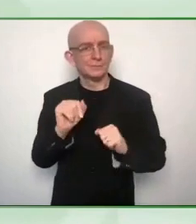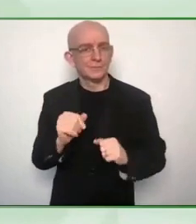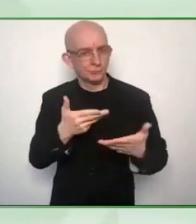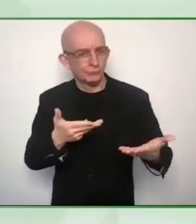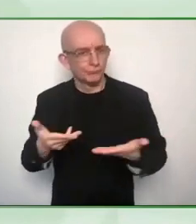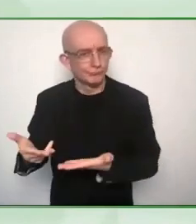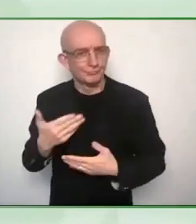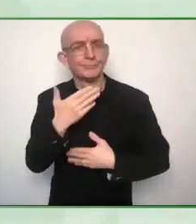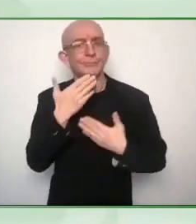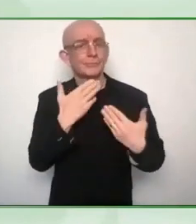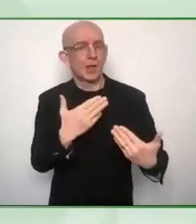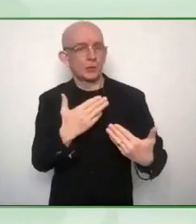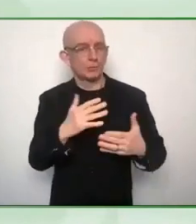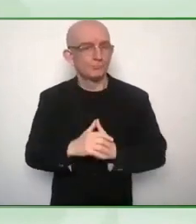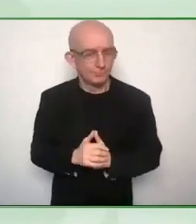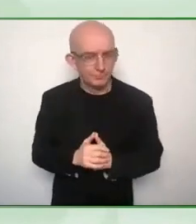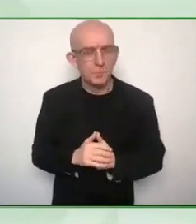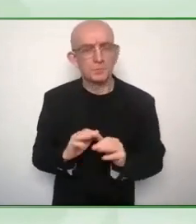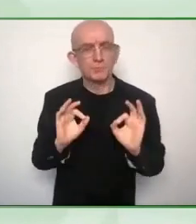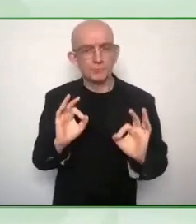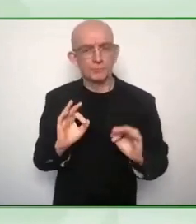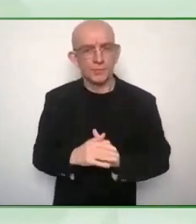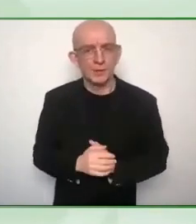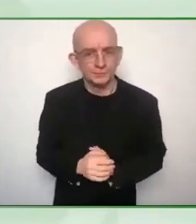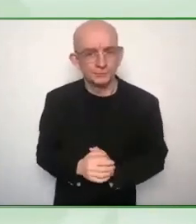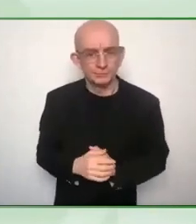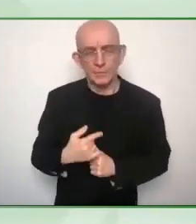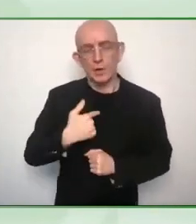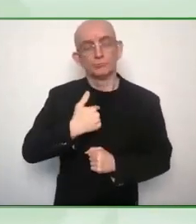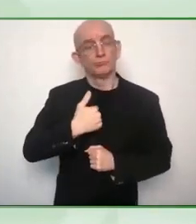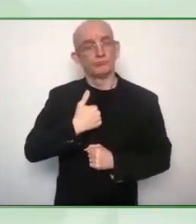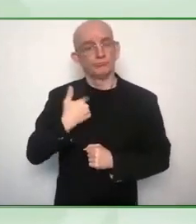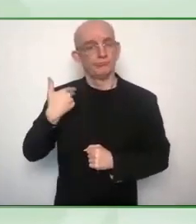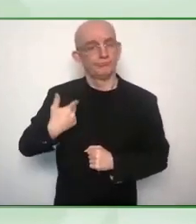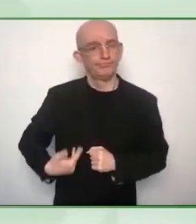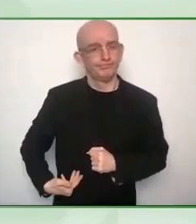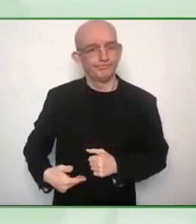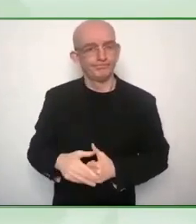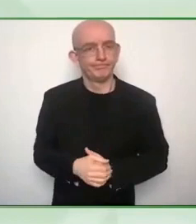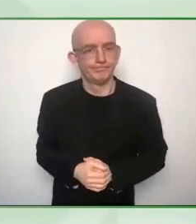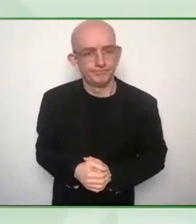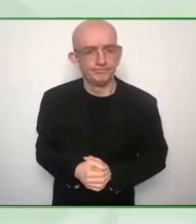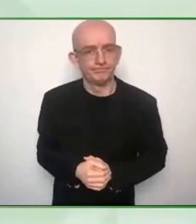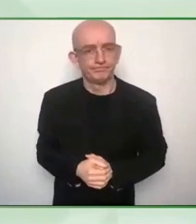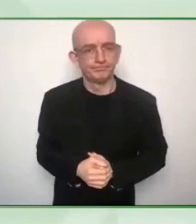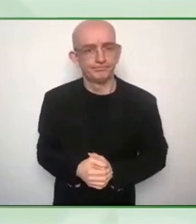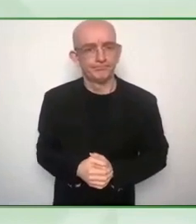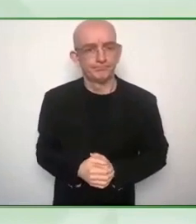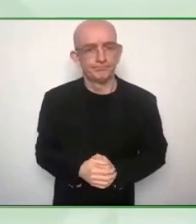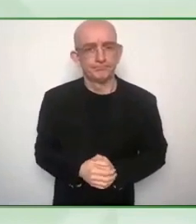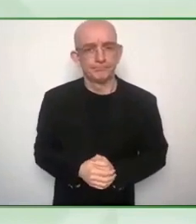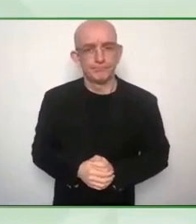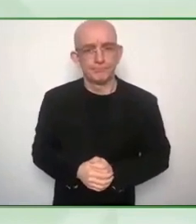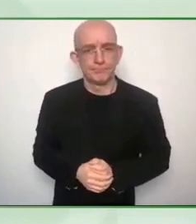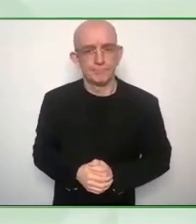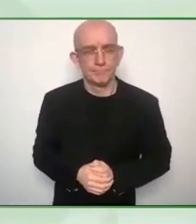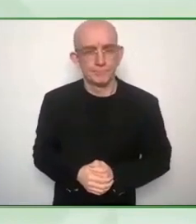a part of the UN, led at this moment by the High Commissioner, Michelle